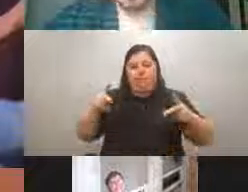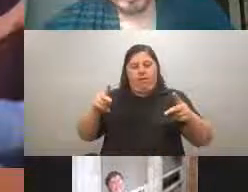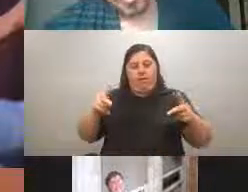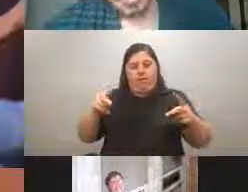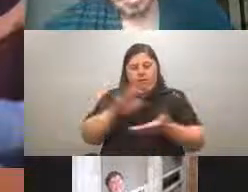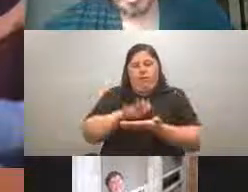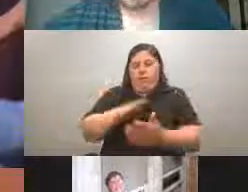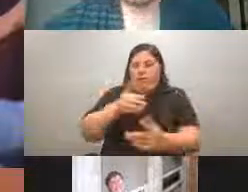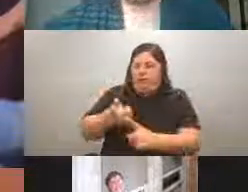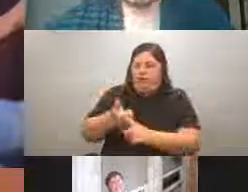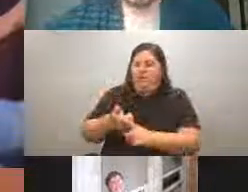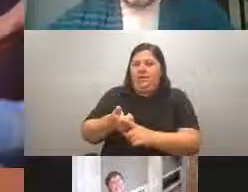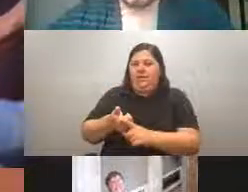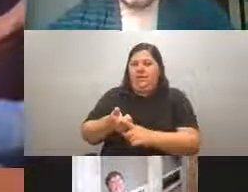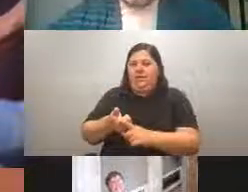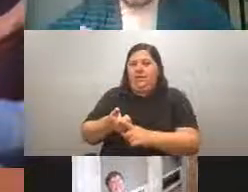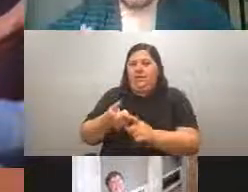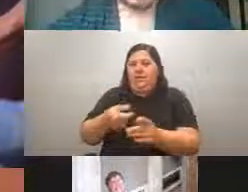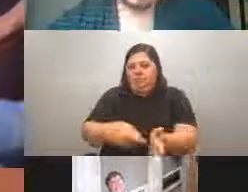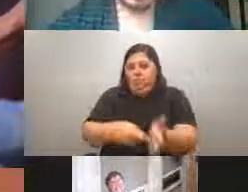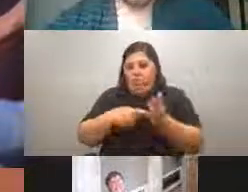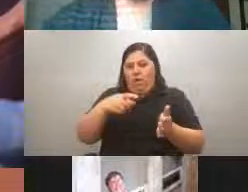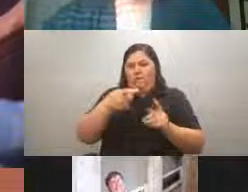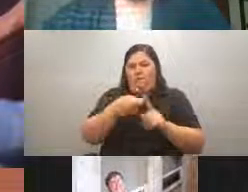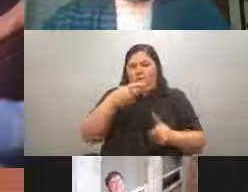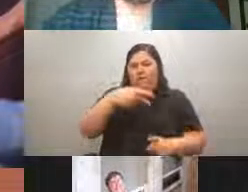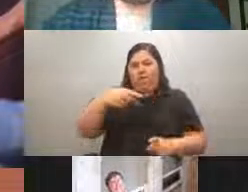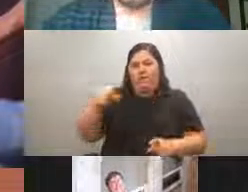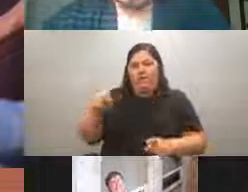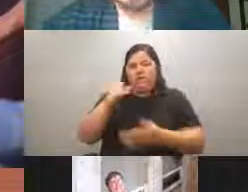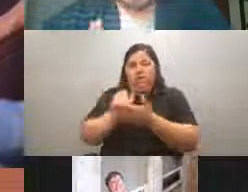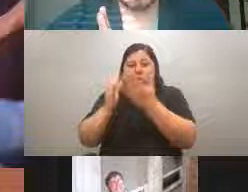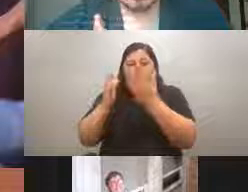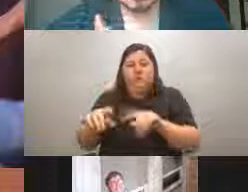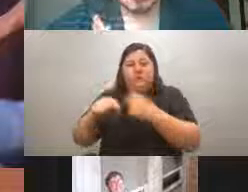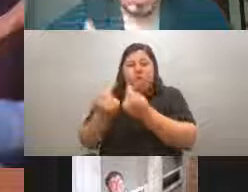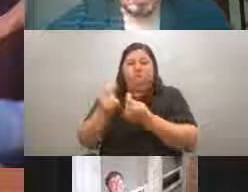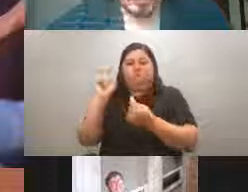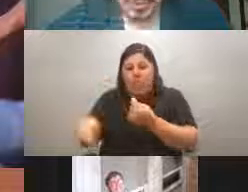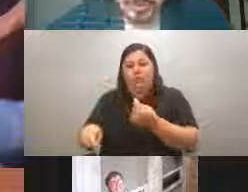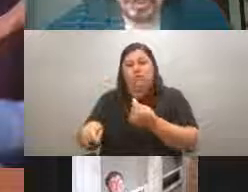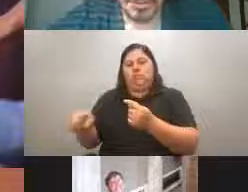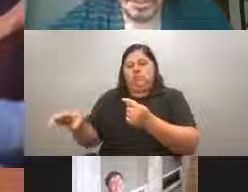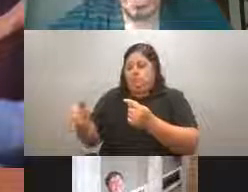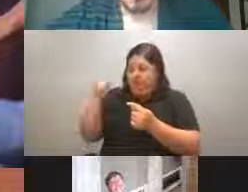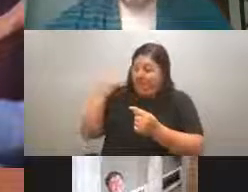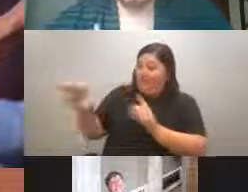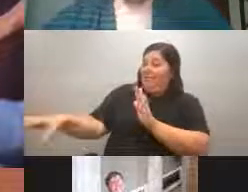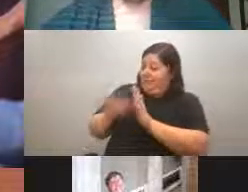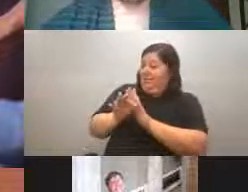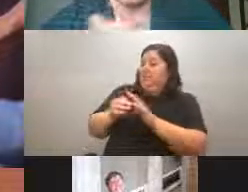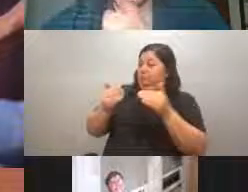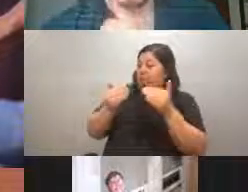it is required by PPS at this point that any selected artist or artist team that gets chosen for this